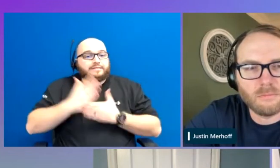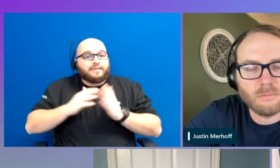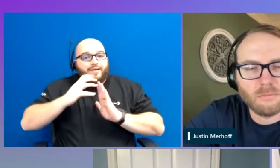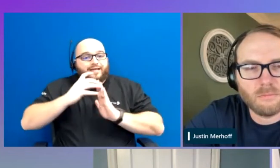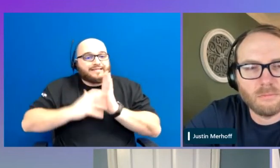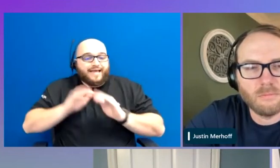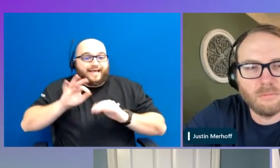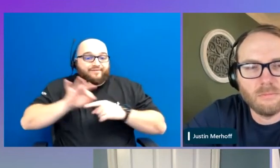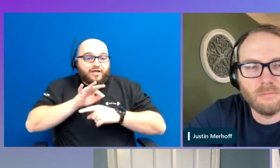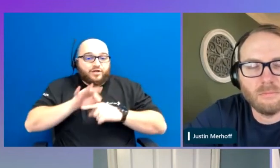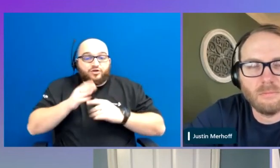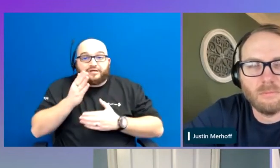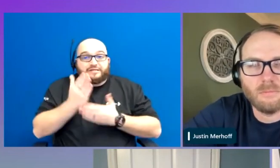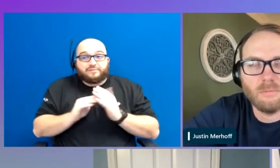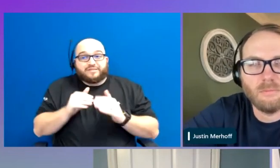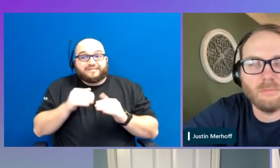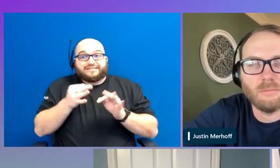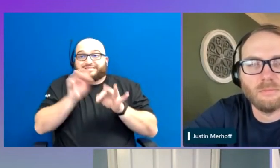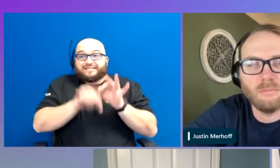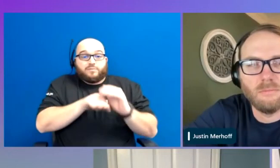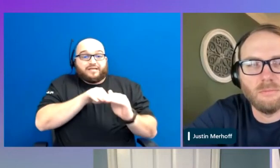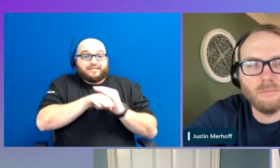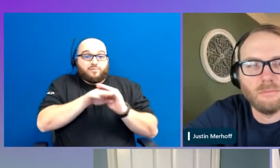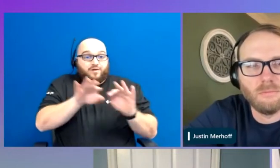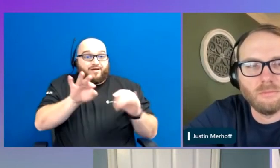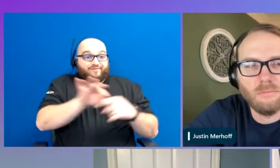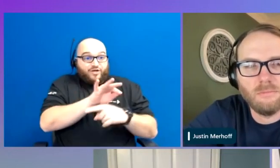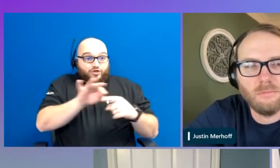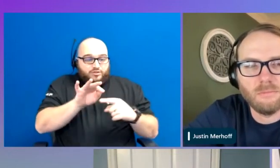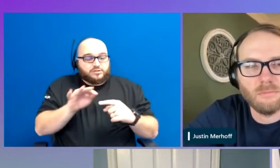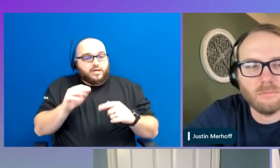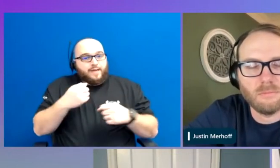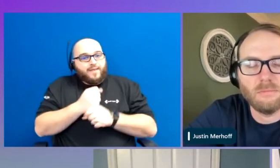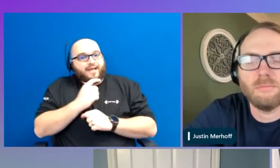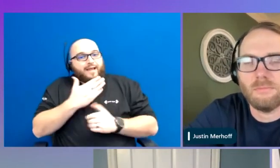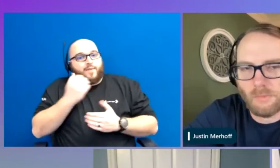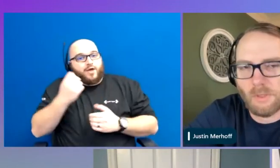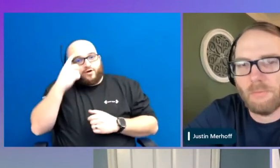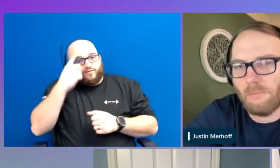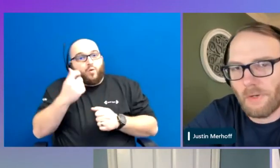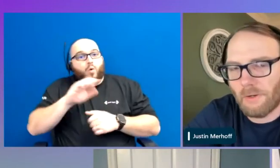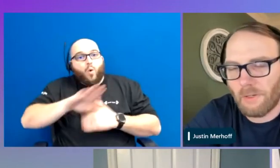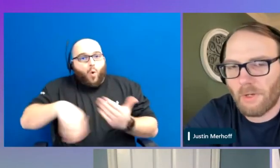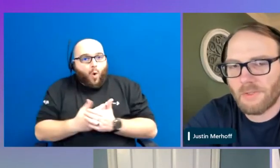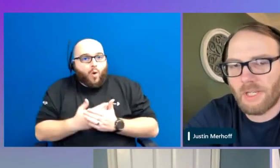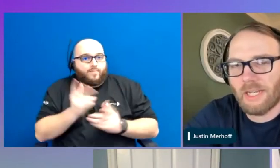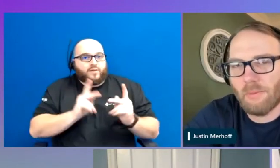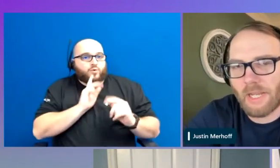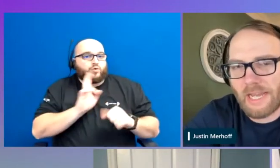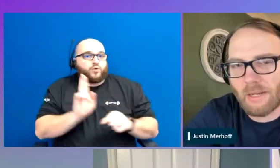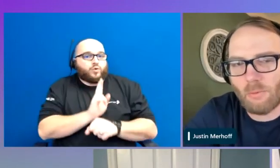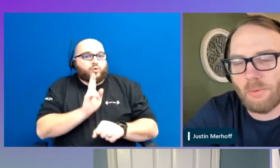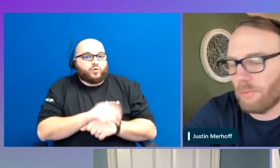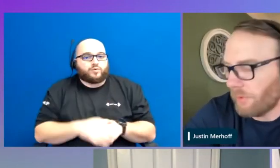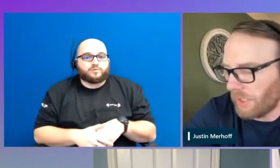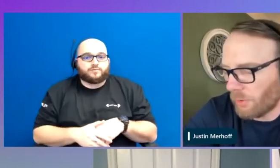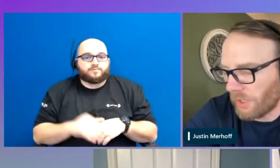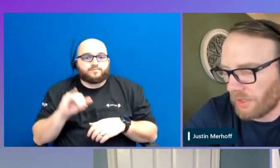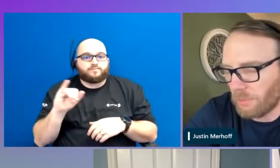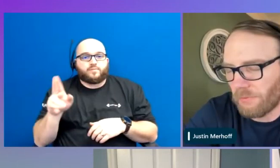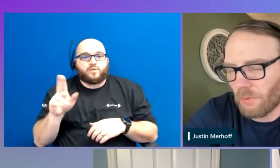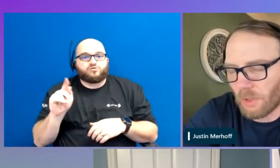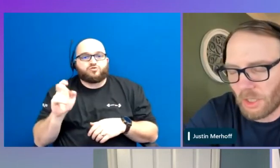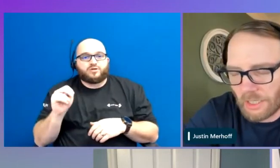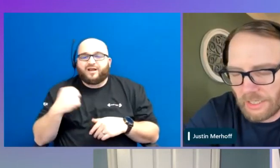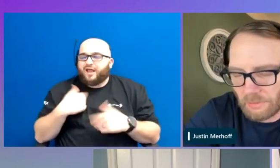Simple accessibility fixes make tools better for everybody to use. Very well said. And I want to add one quick